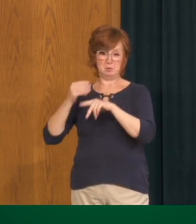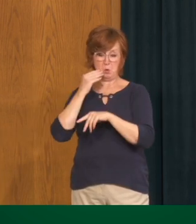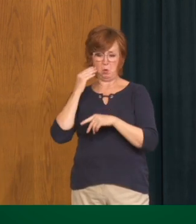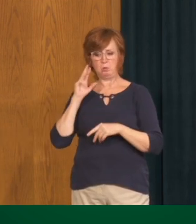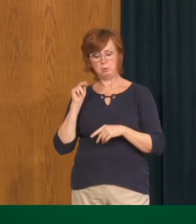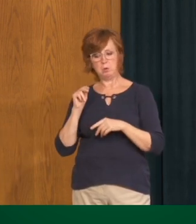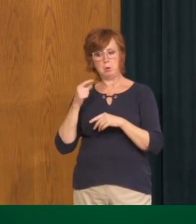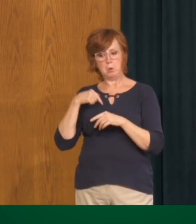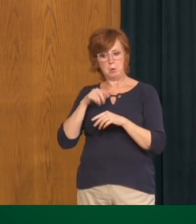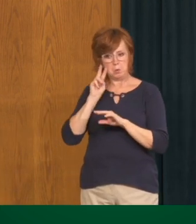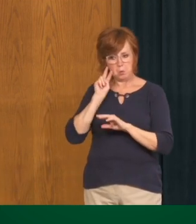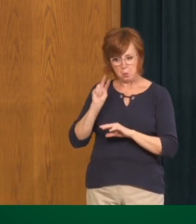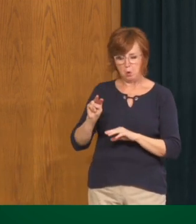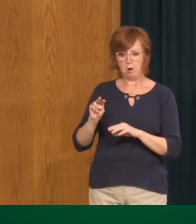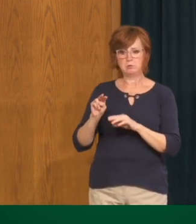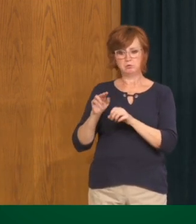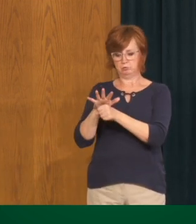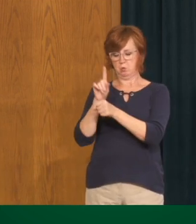in the school setting.